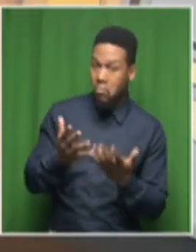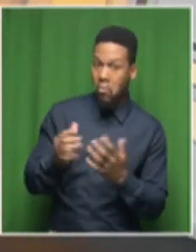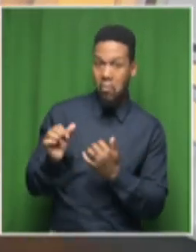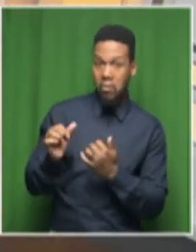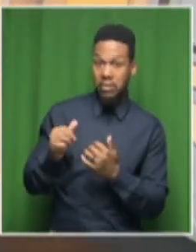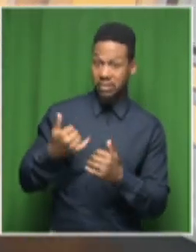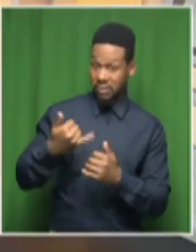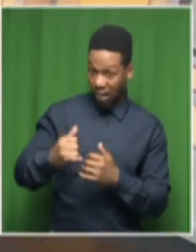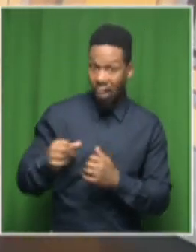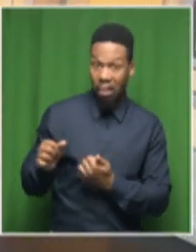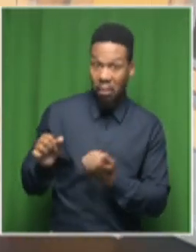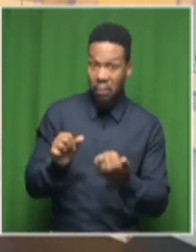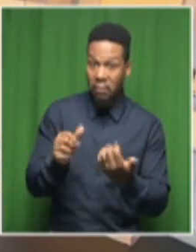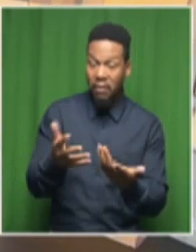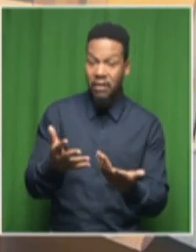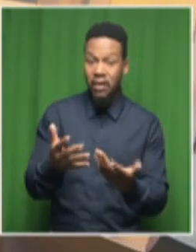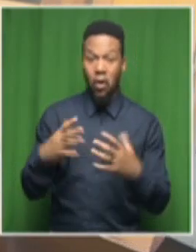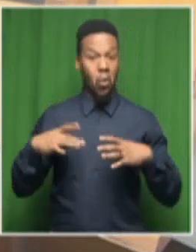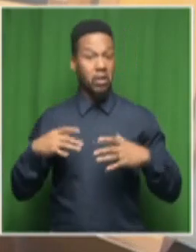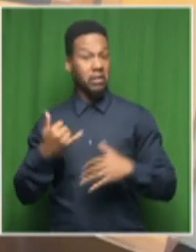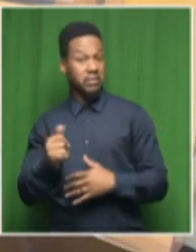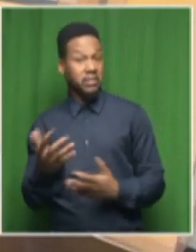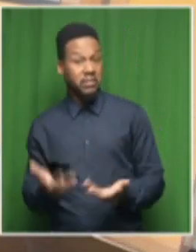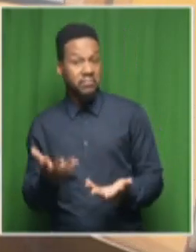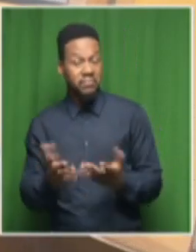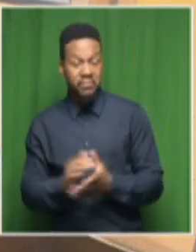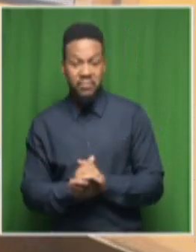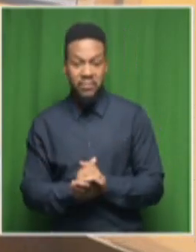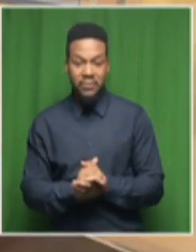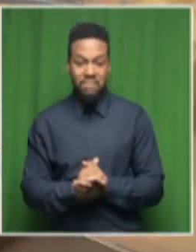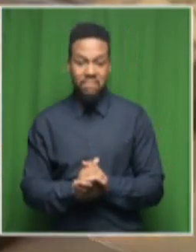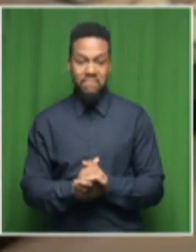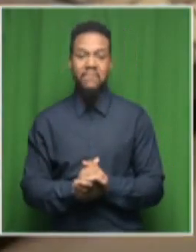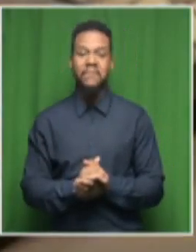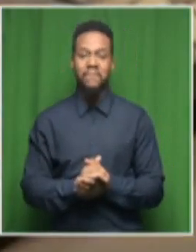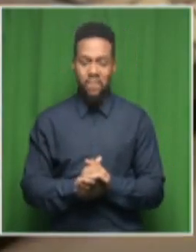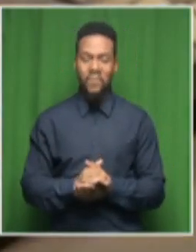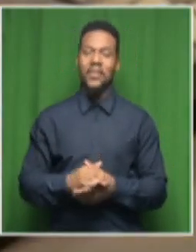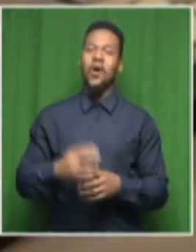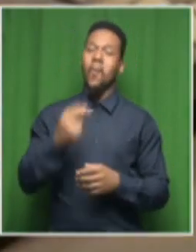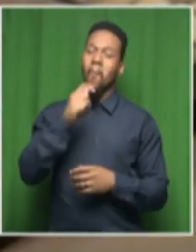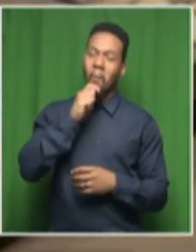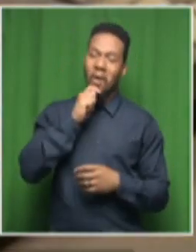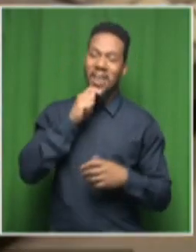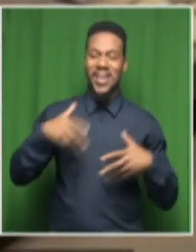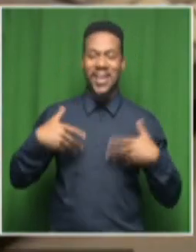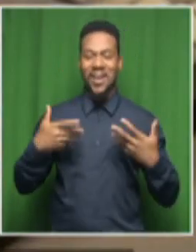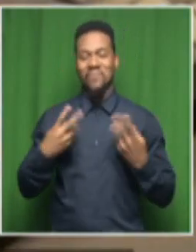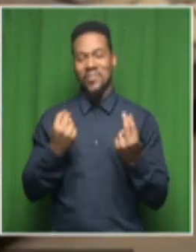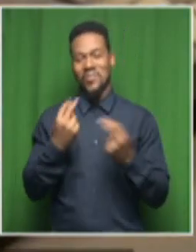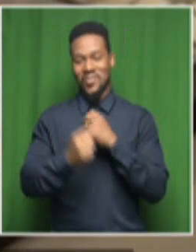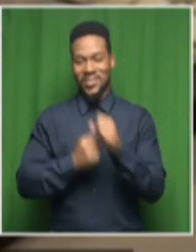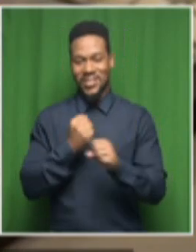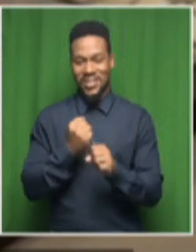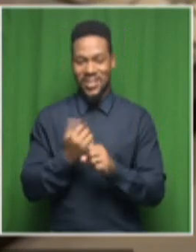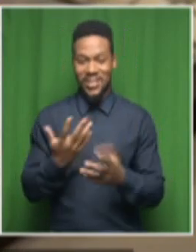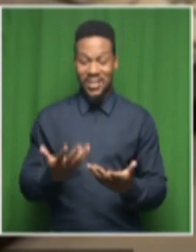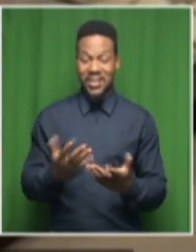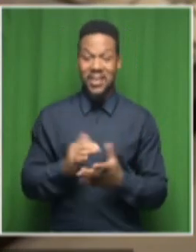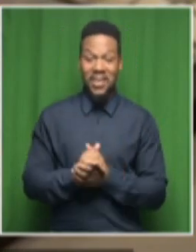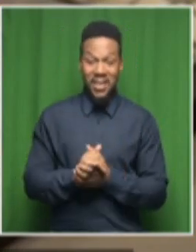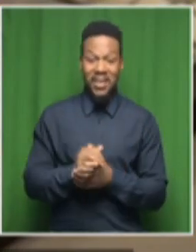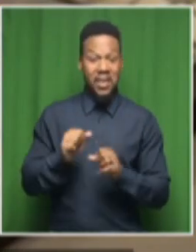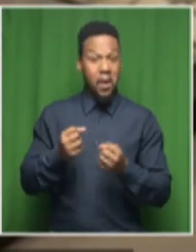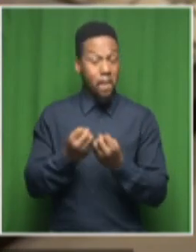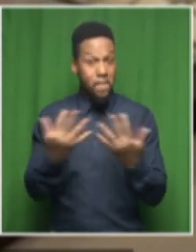still on holiday? How are things looking out there? Yeah, good morning, Julianne. Happy New Year to you as well. We're pretty much half-half, I think. A